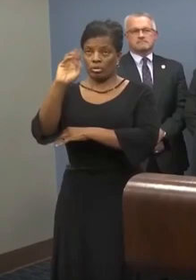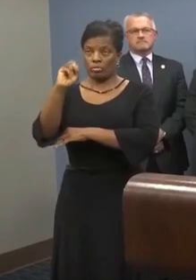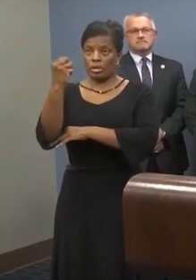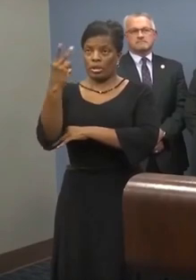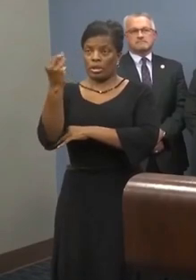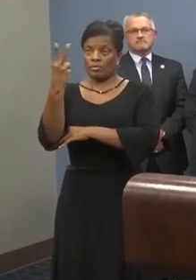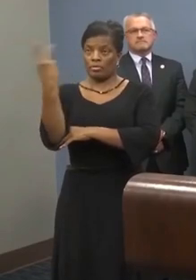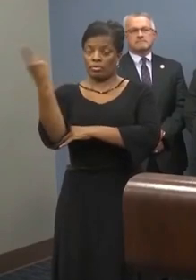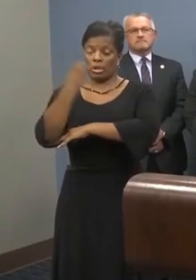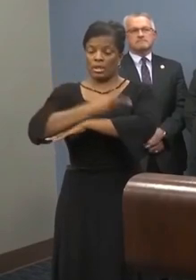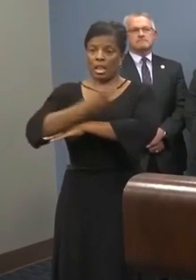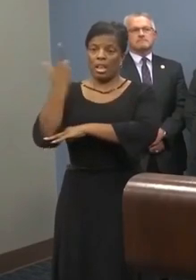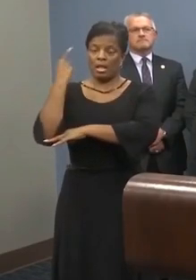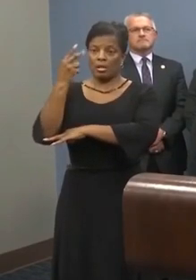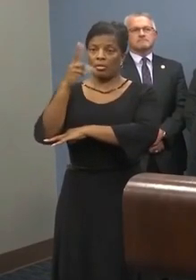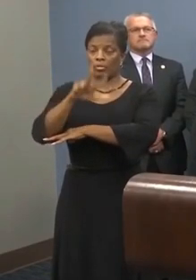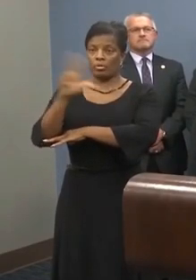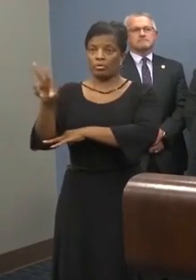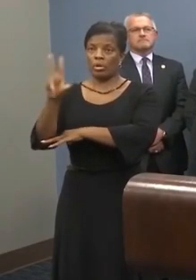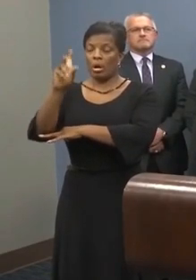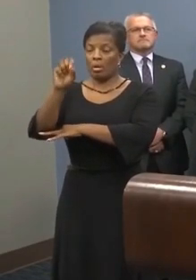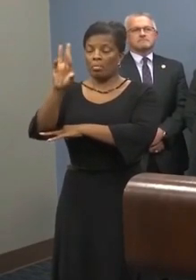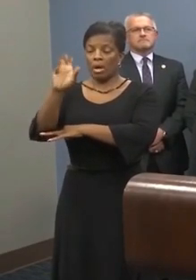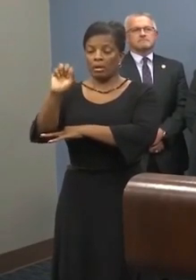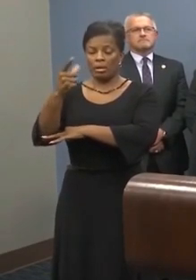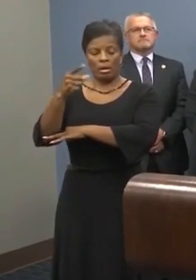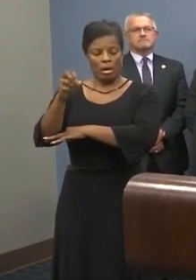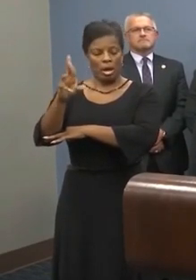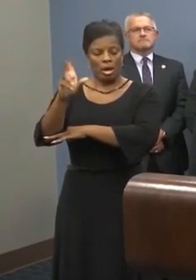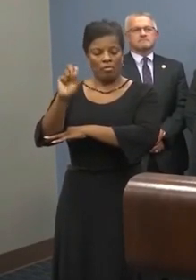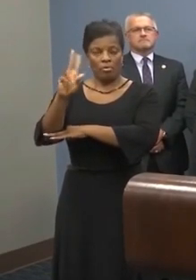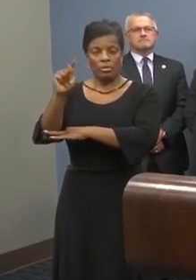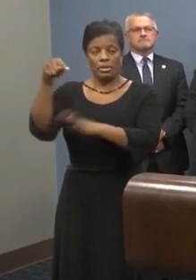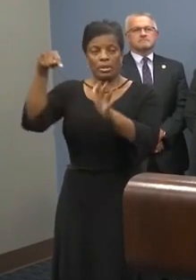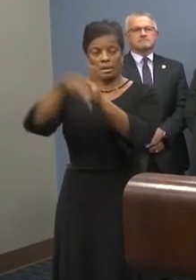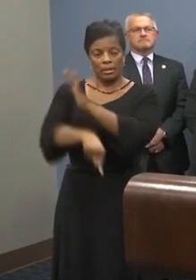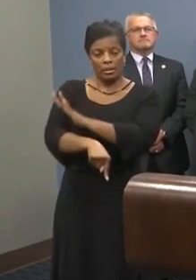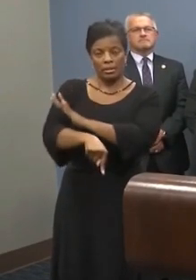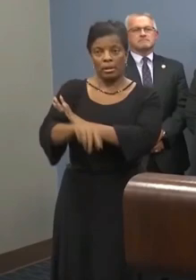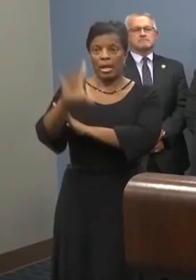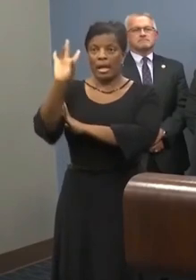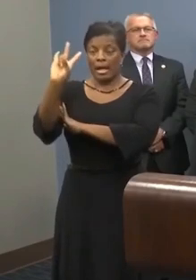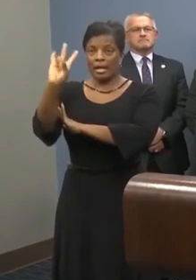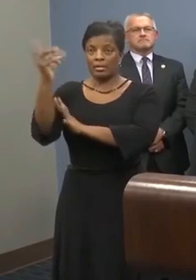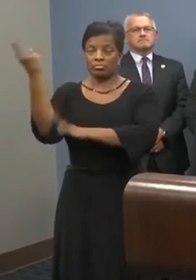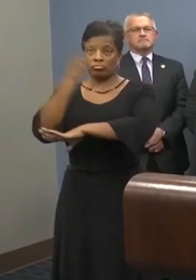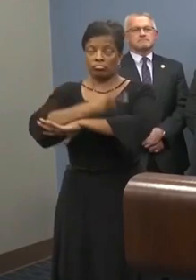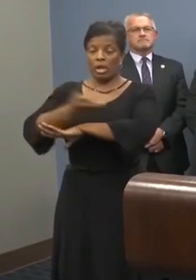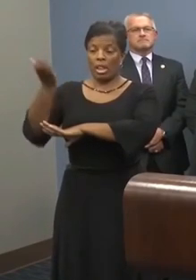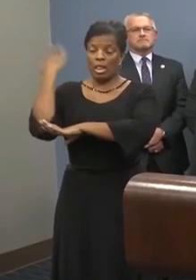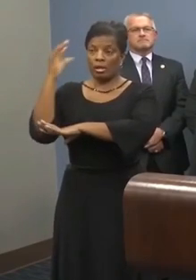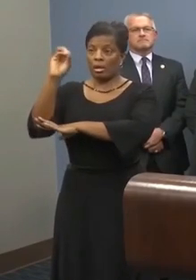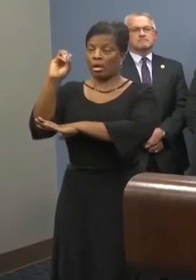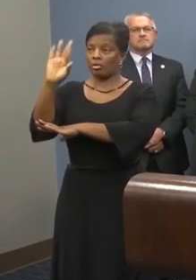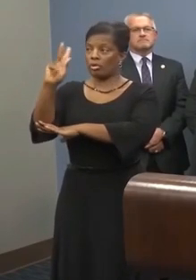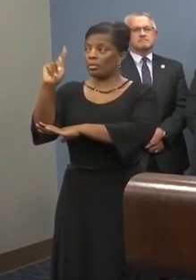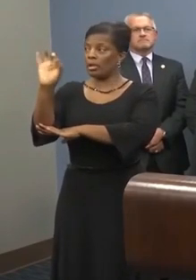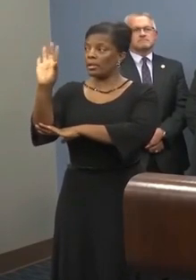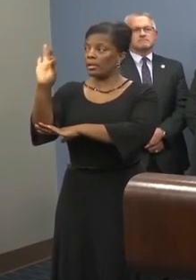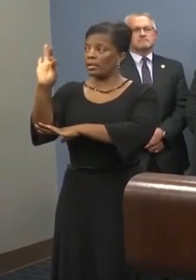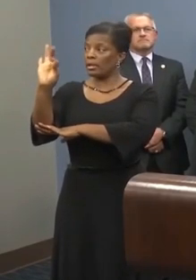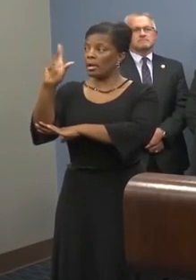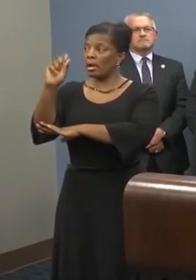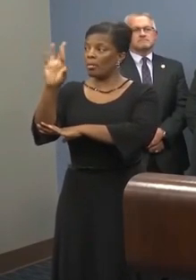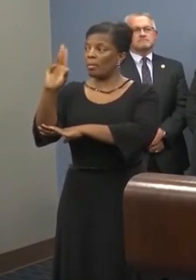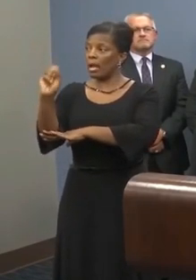11th, 2 days later, 32-year-old Monica Hoffa was murdered. 8 days later, on October 19th, Anthony